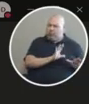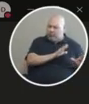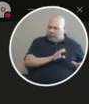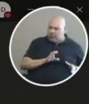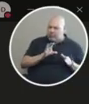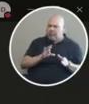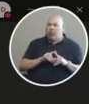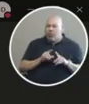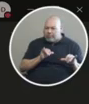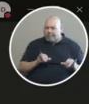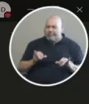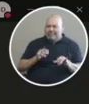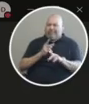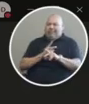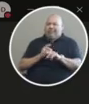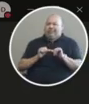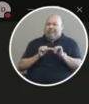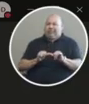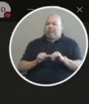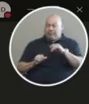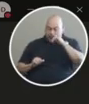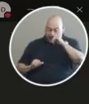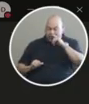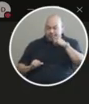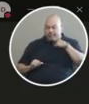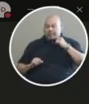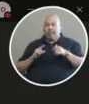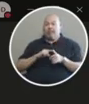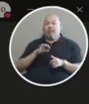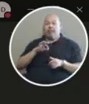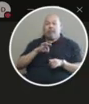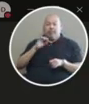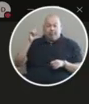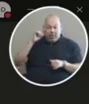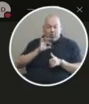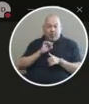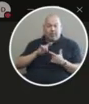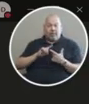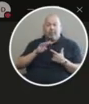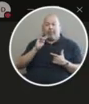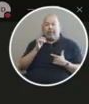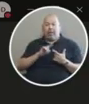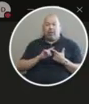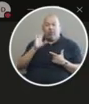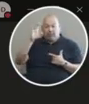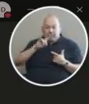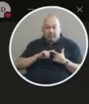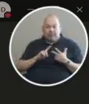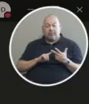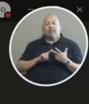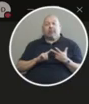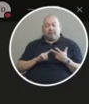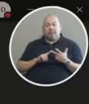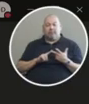Mayor Pro Tem Schwartzbein? Aye. Anello? Aye.